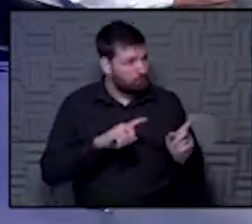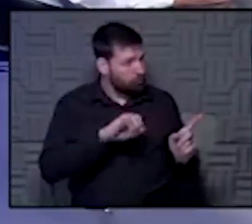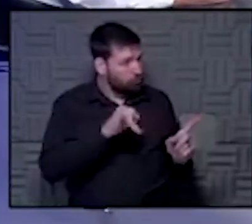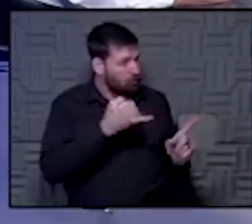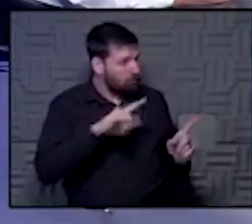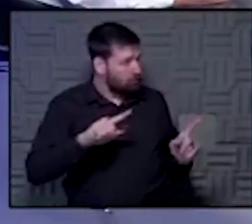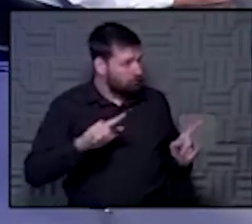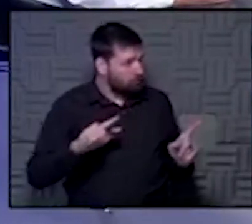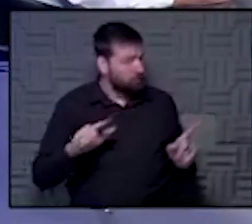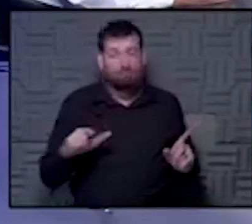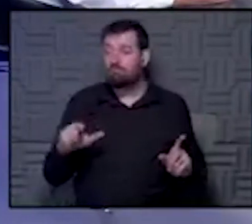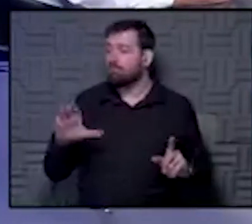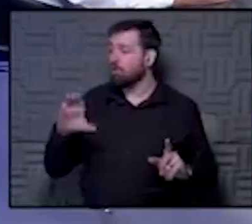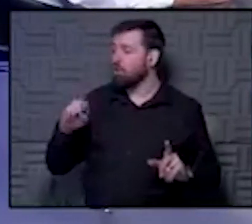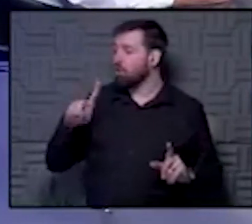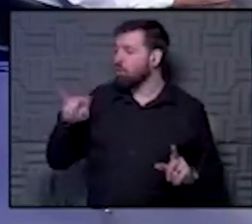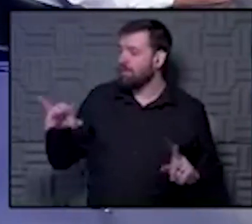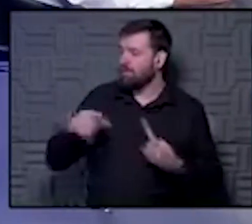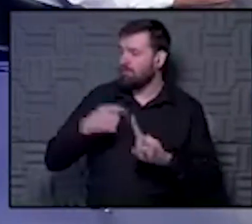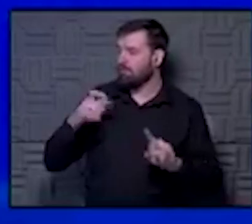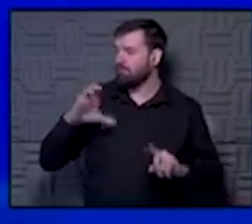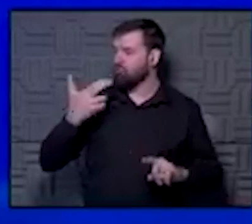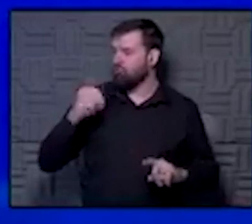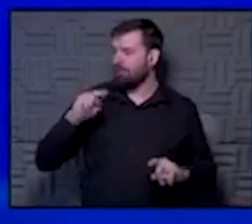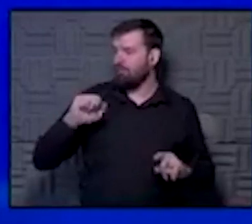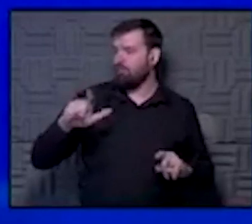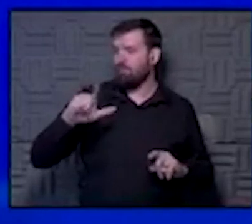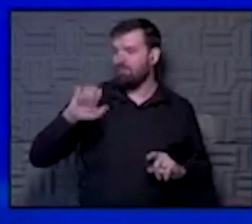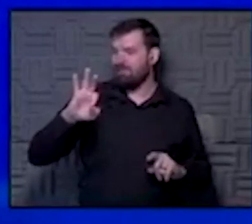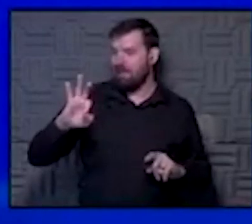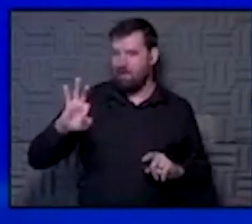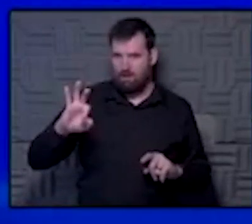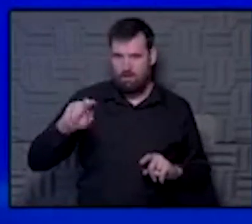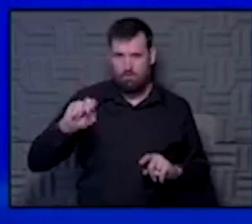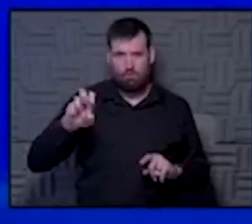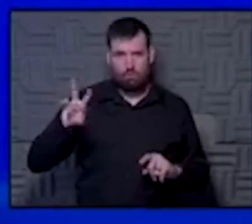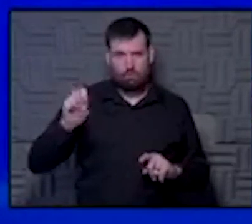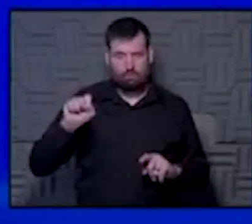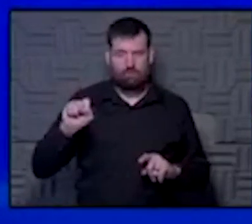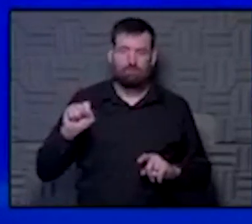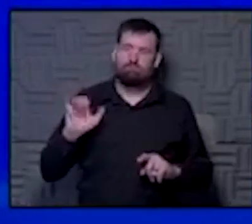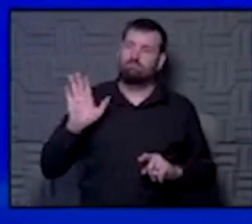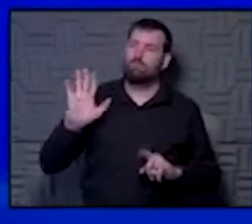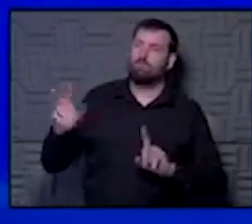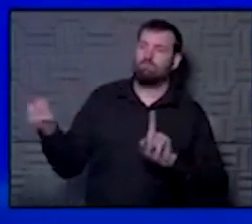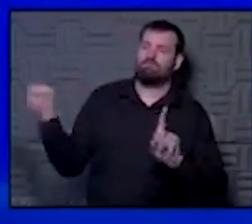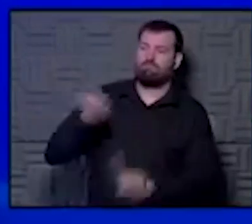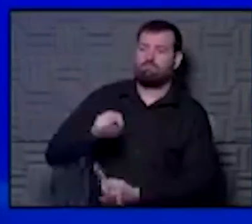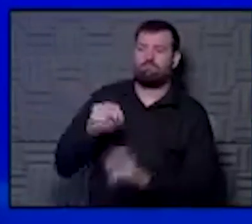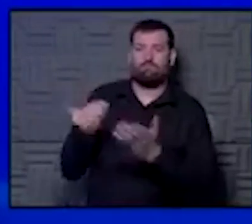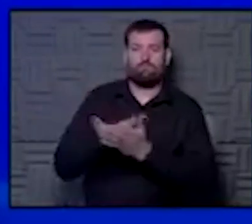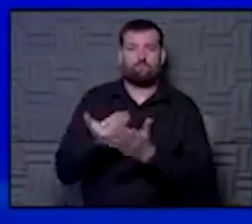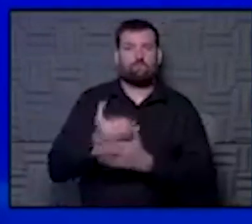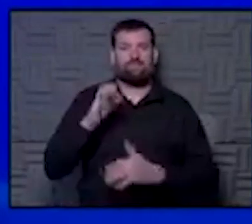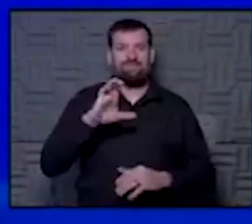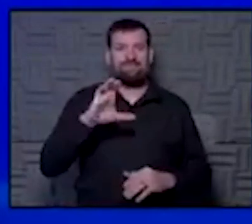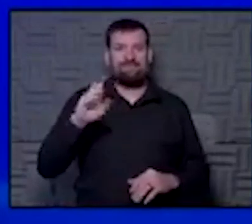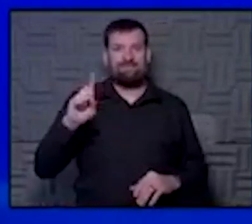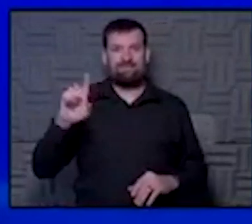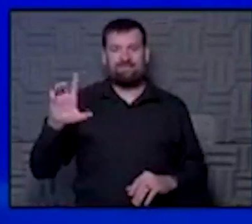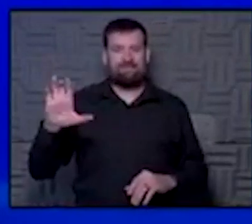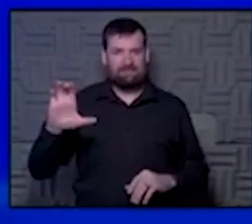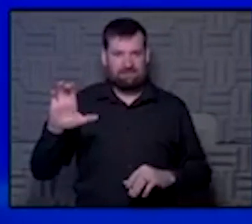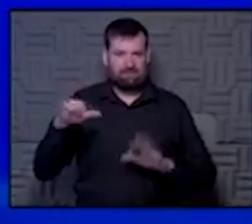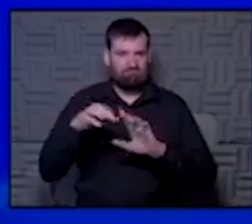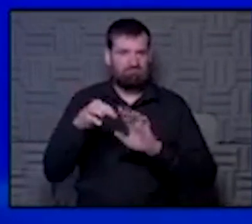do. Cody with Channel 9 News wants to know, I'm wondering your take on the new CDC definition of